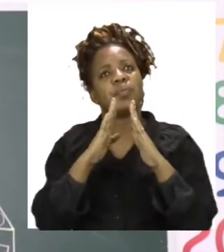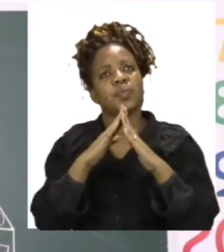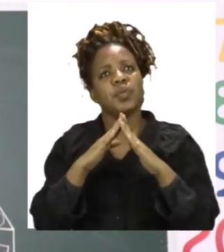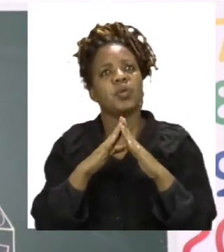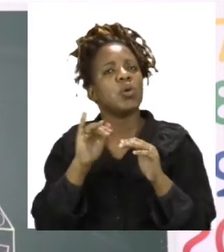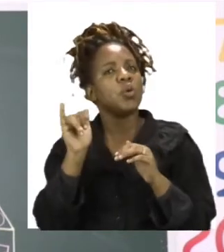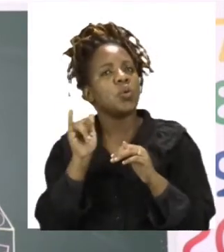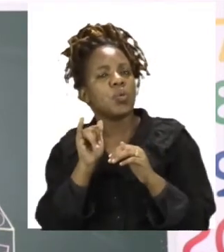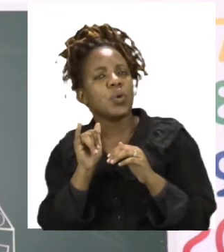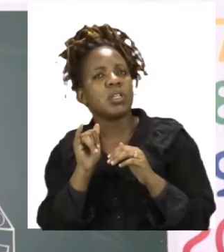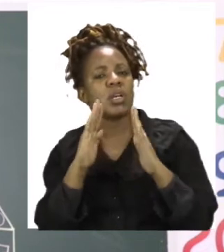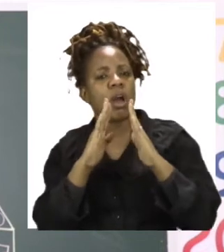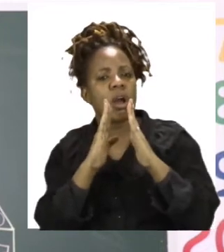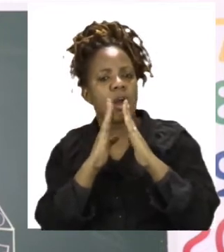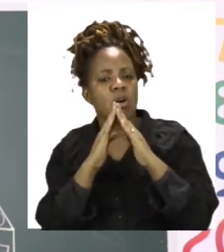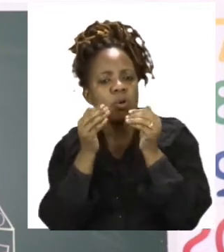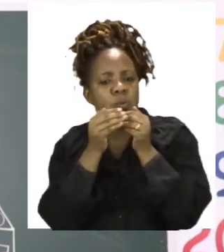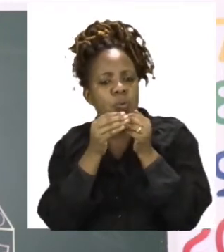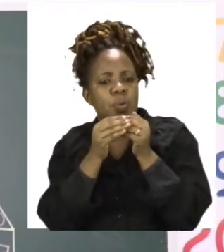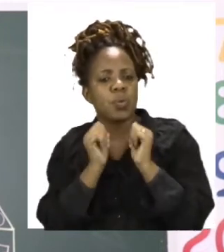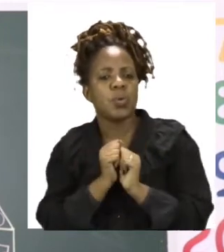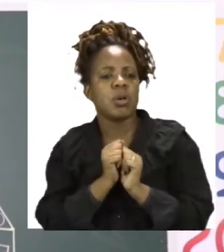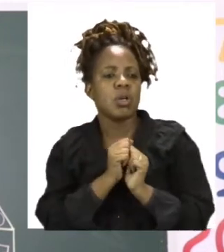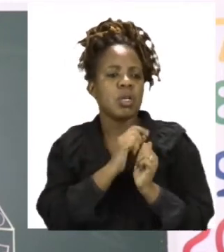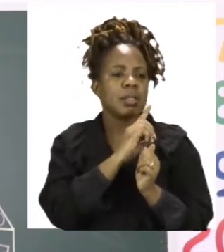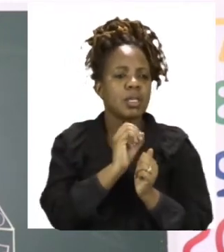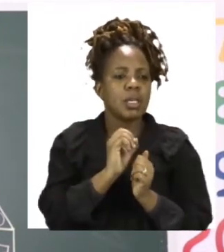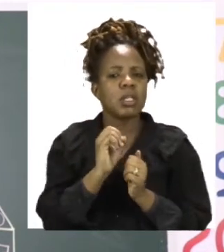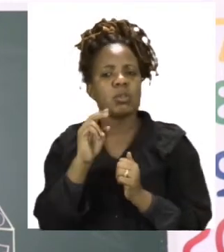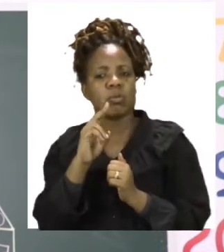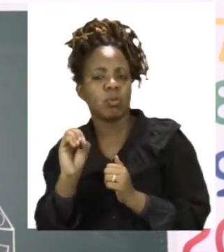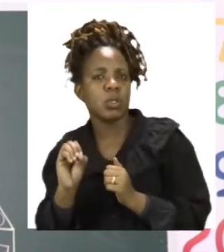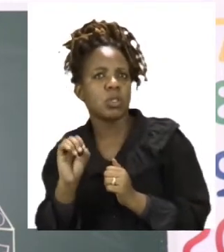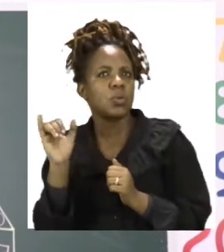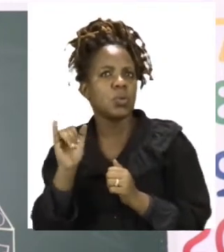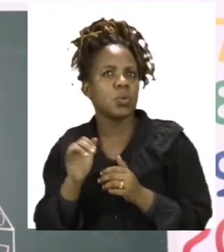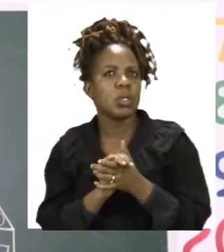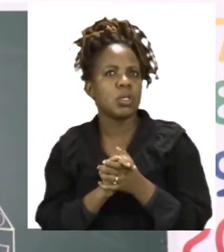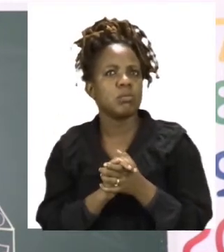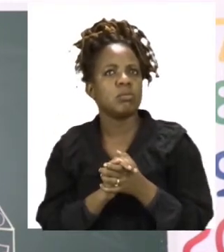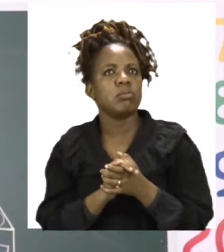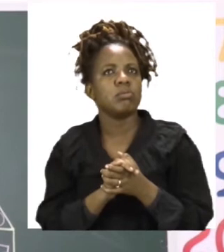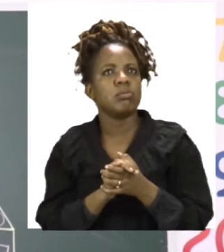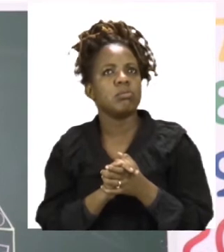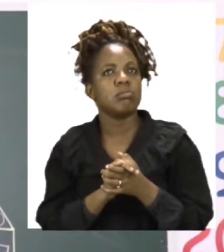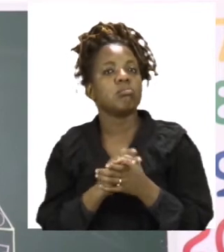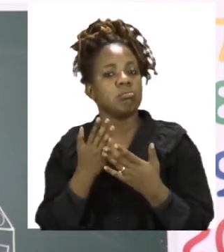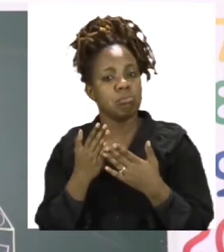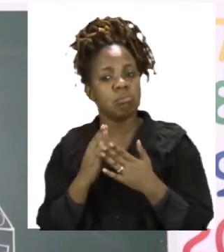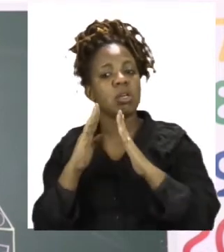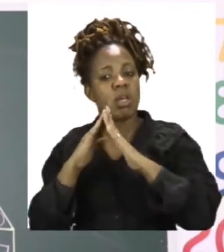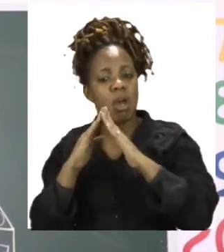the number 10 or the number 20? Oh, what is he going to do? I think he's going